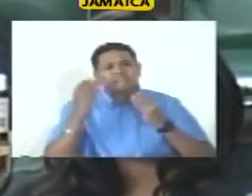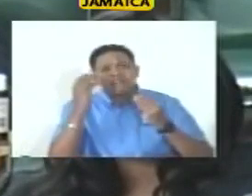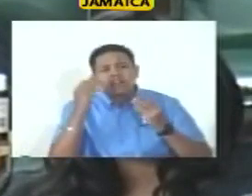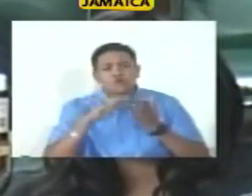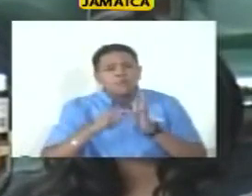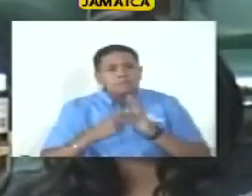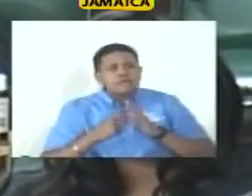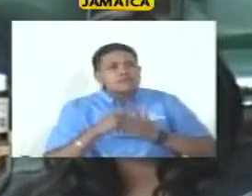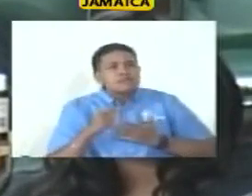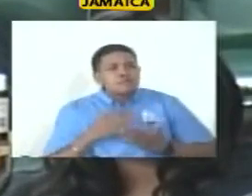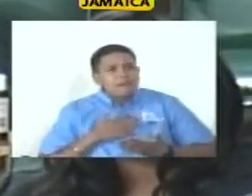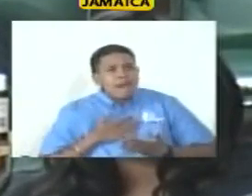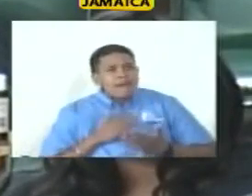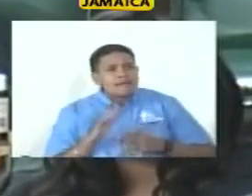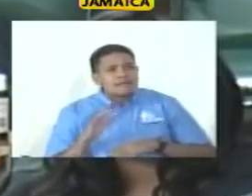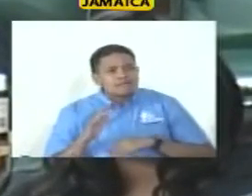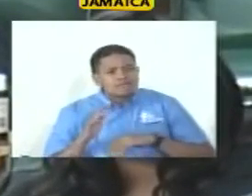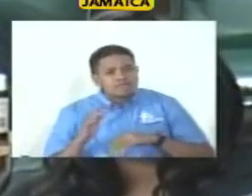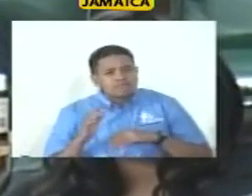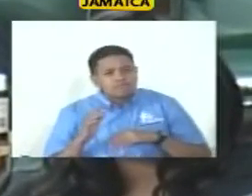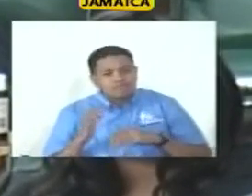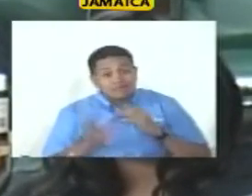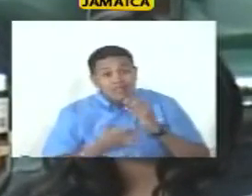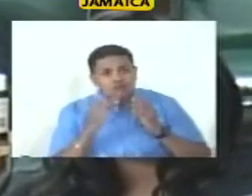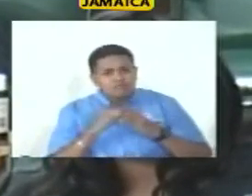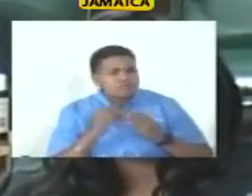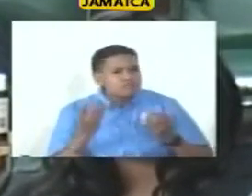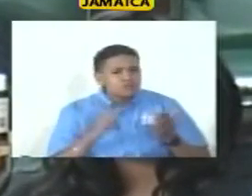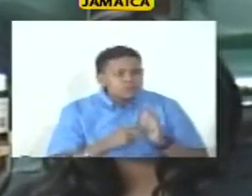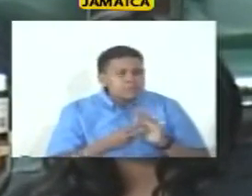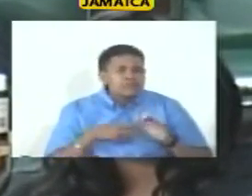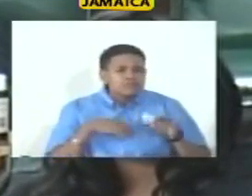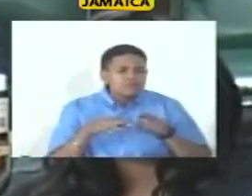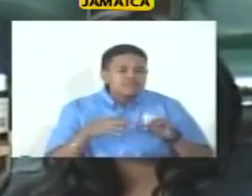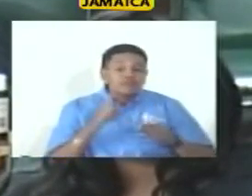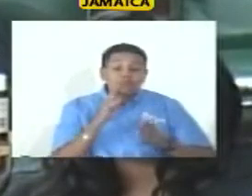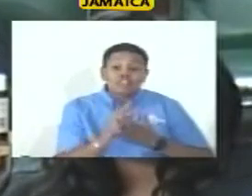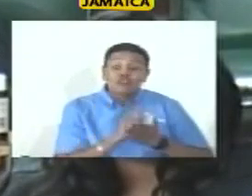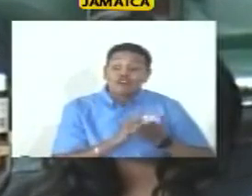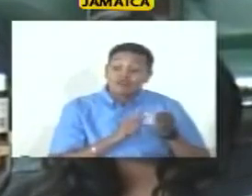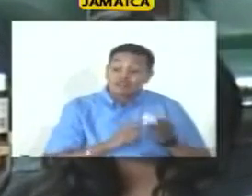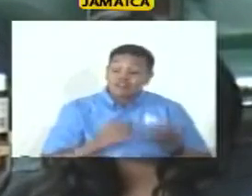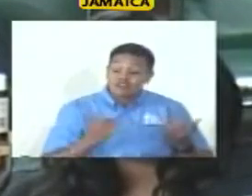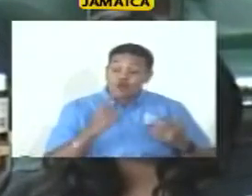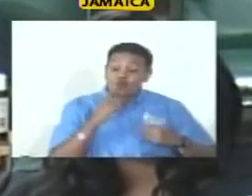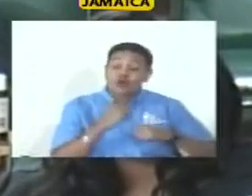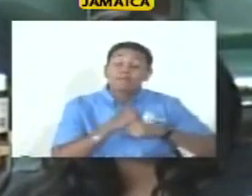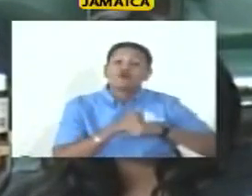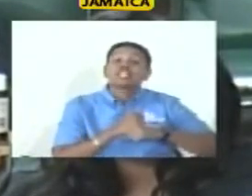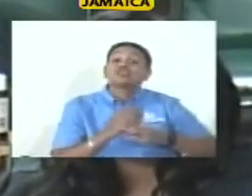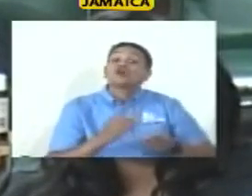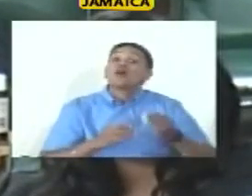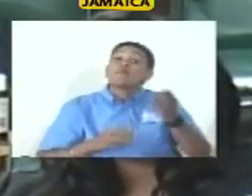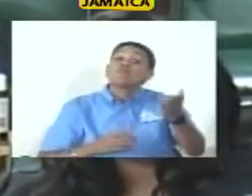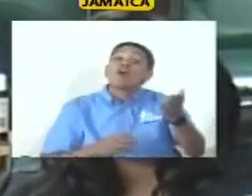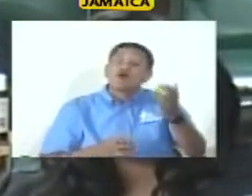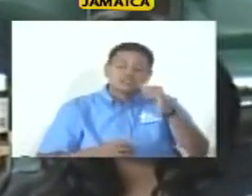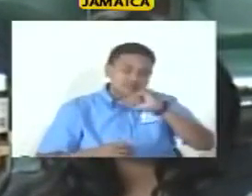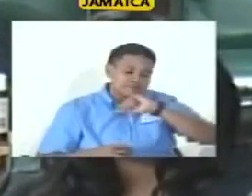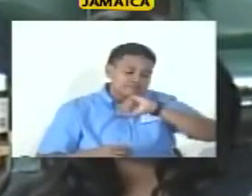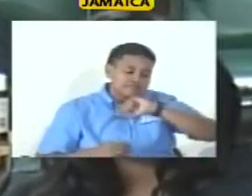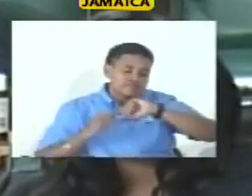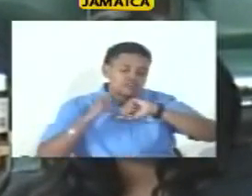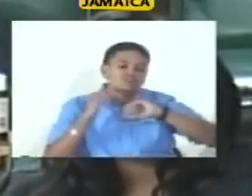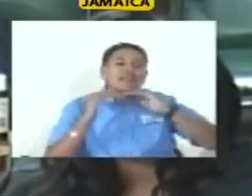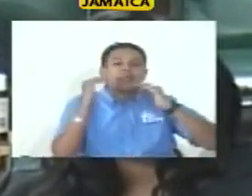brought by the bill before us. And all of this, again, the protections brought thereby are